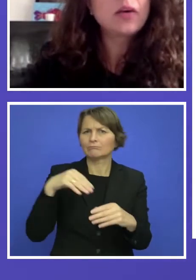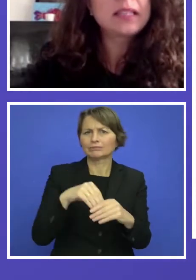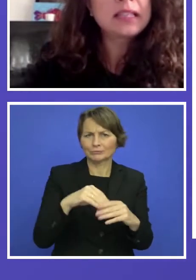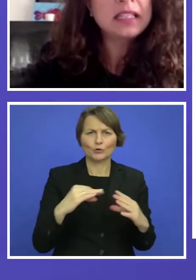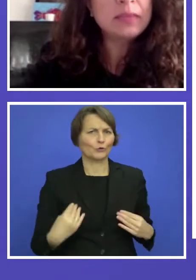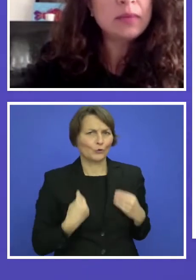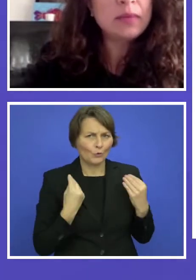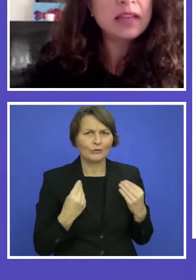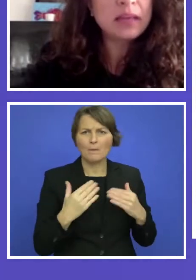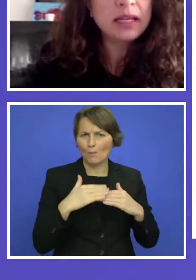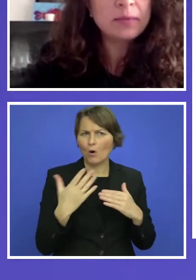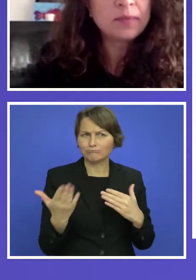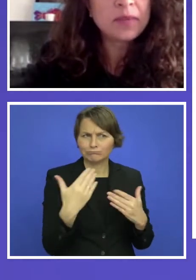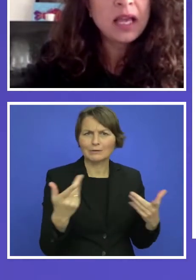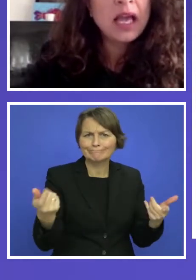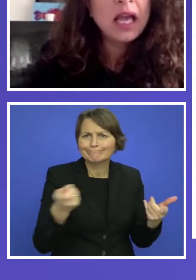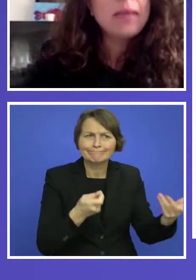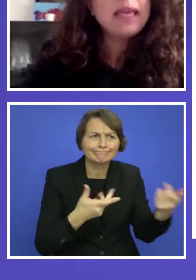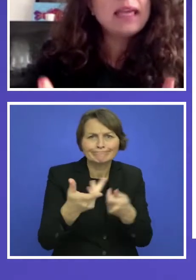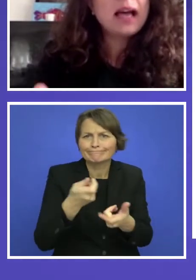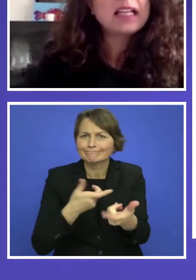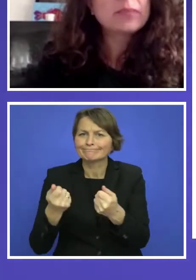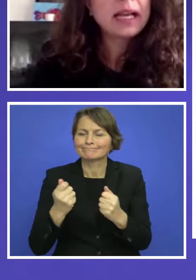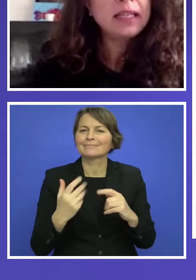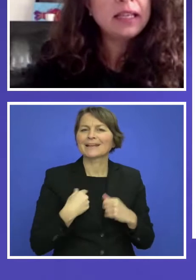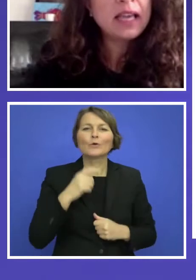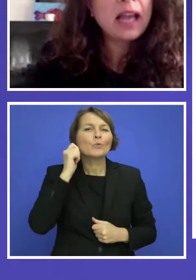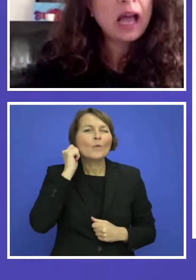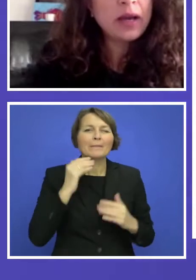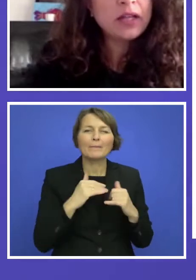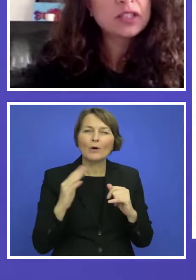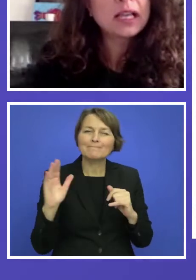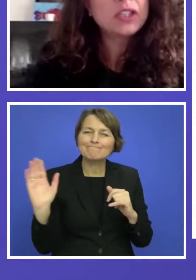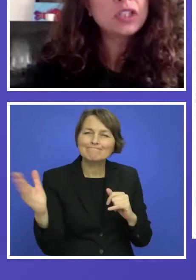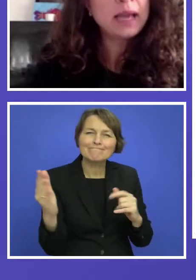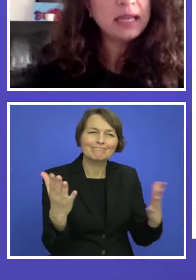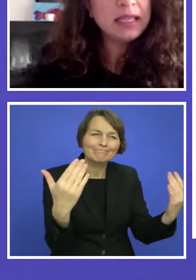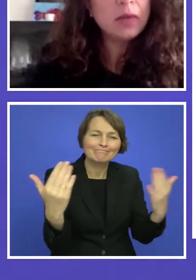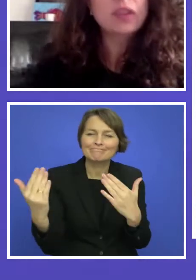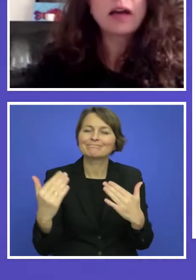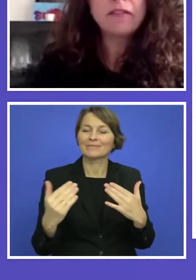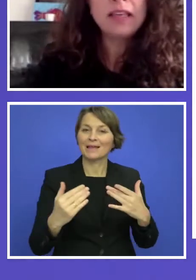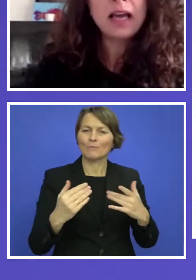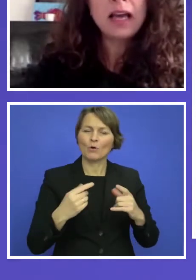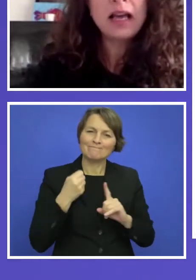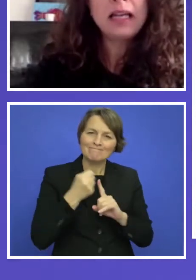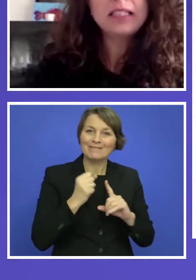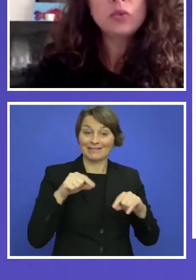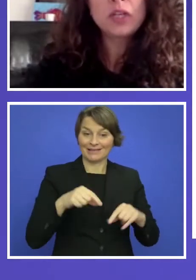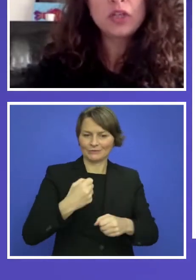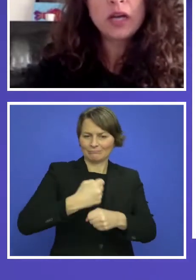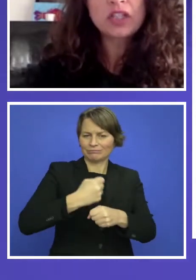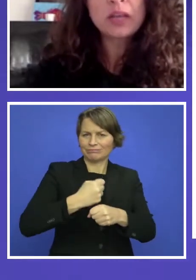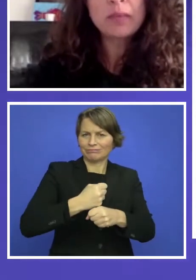women and advocacy to more interest in this profession. What are the